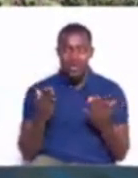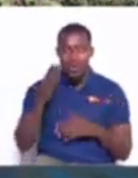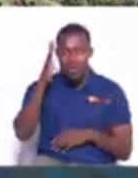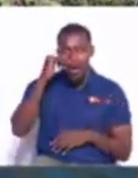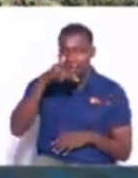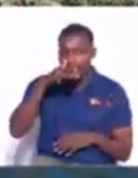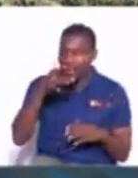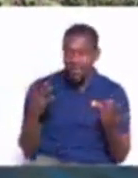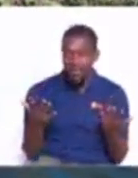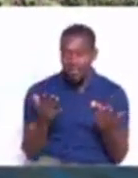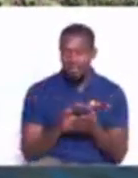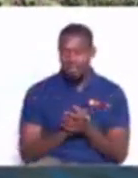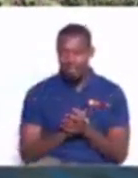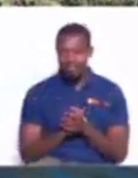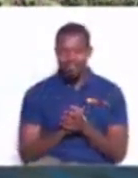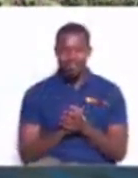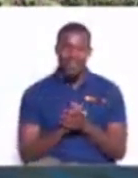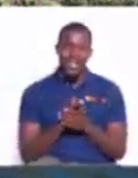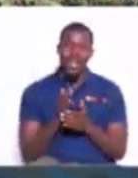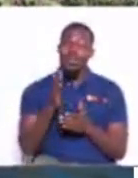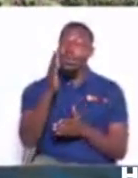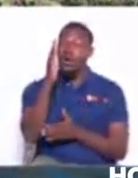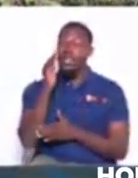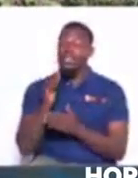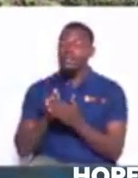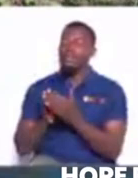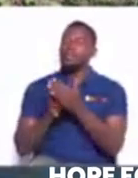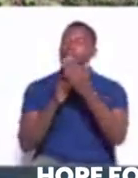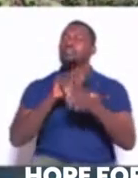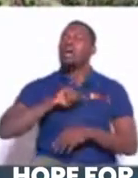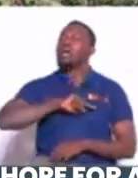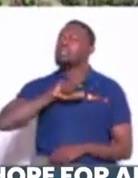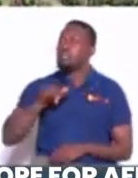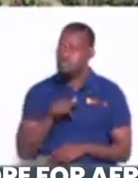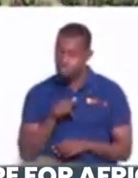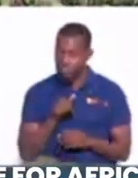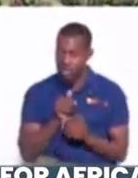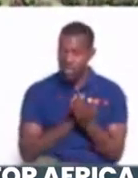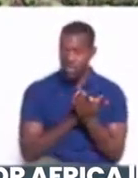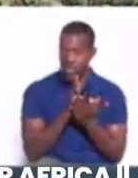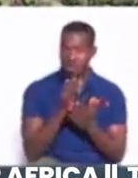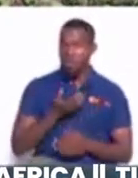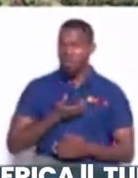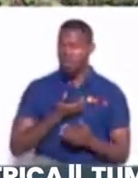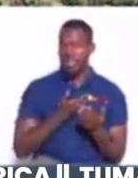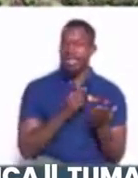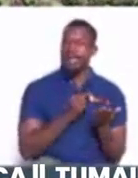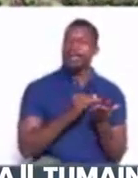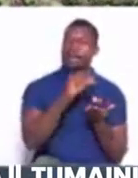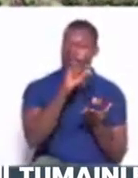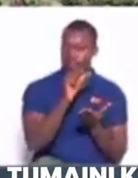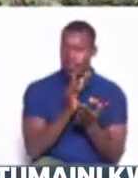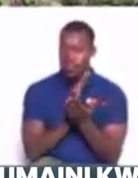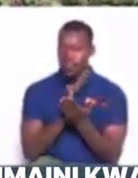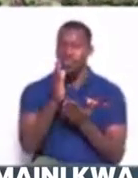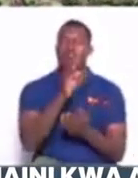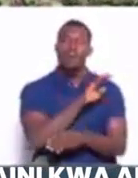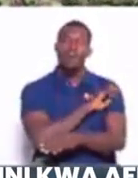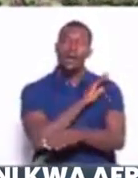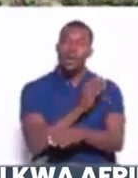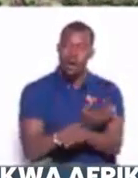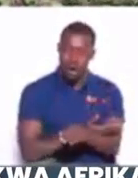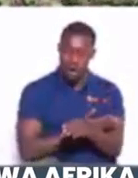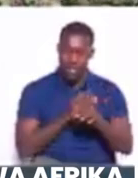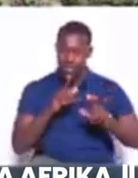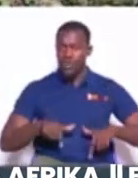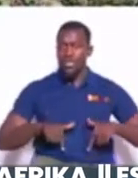you? God leads us through his grace, by his power, to live